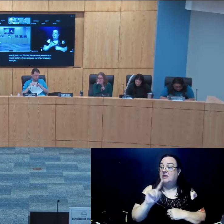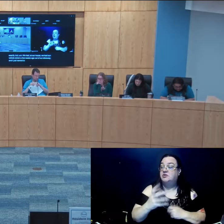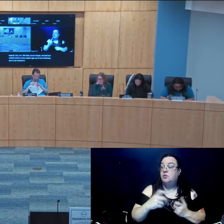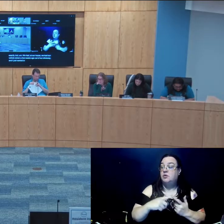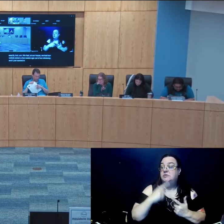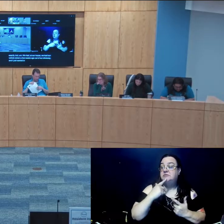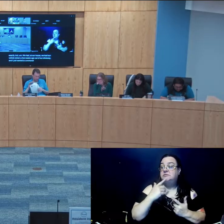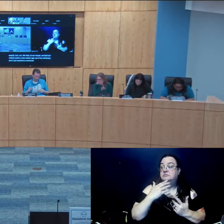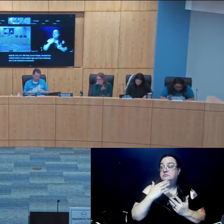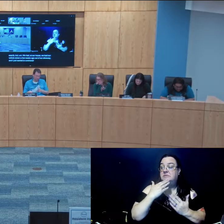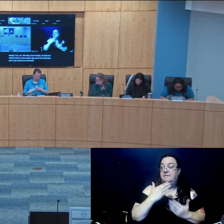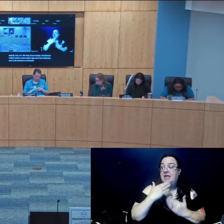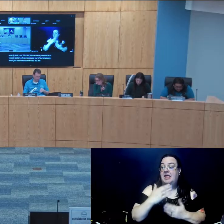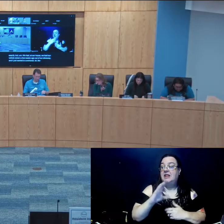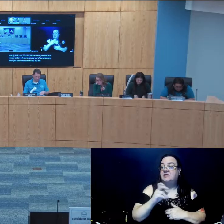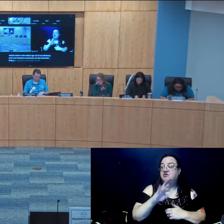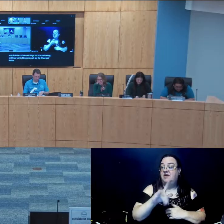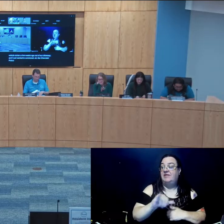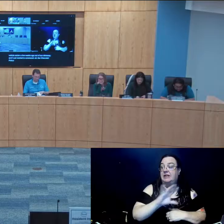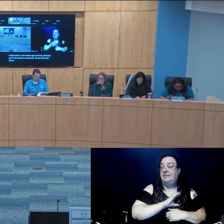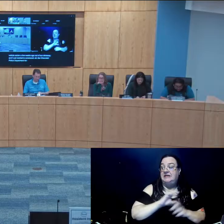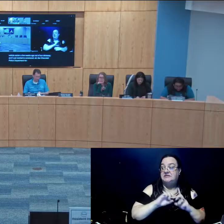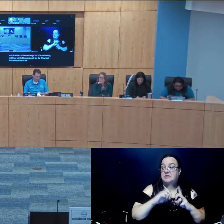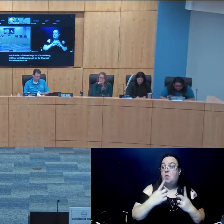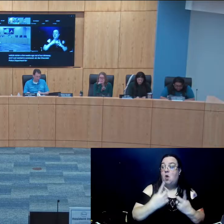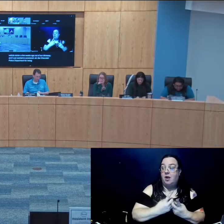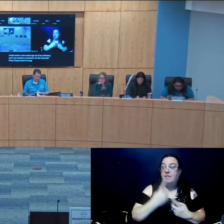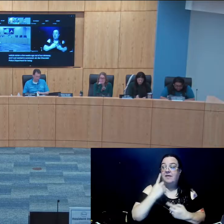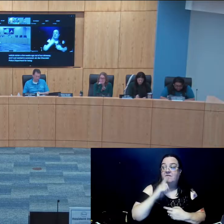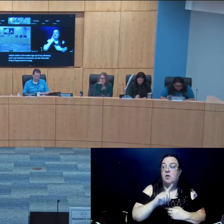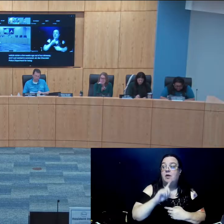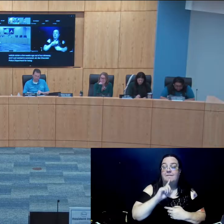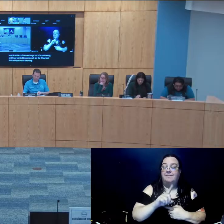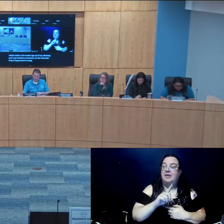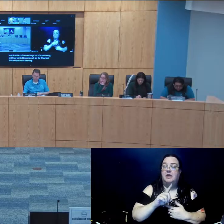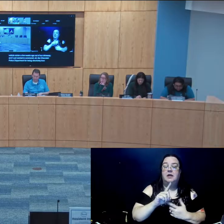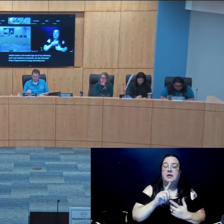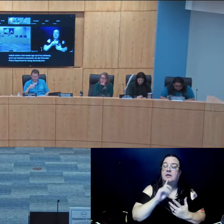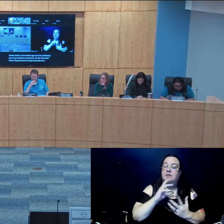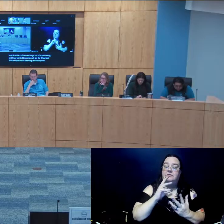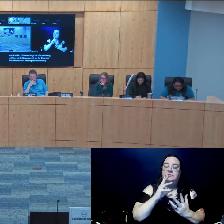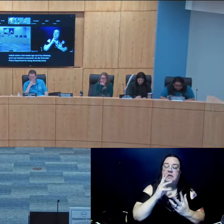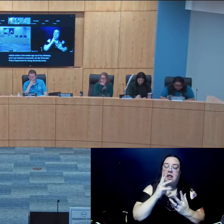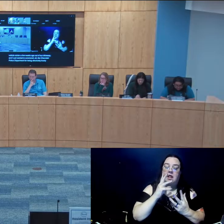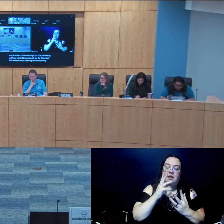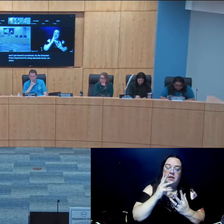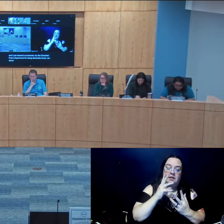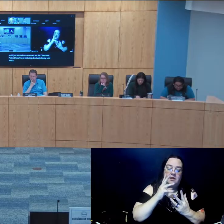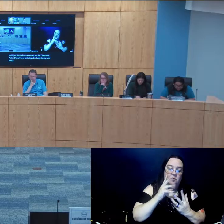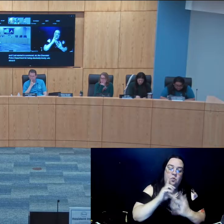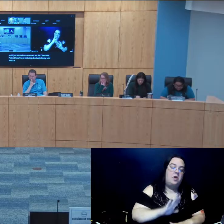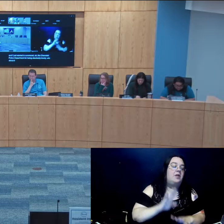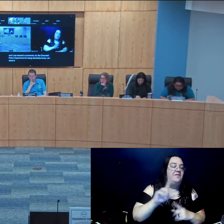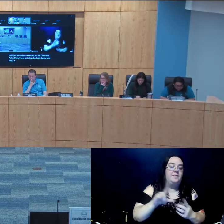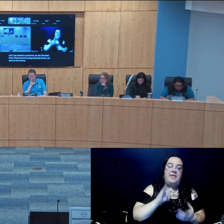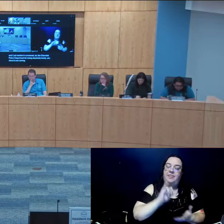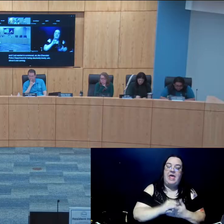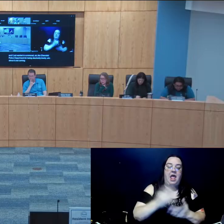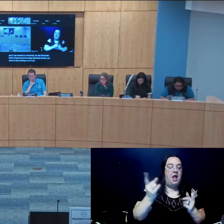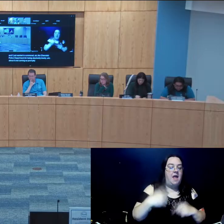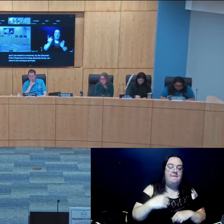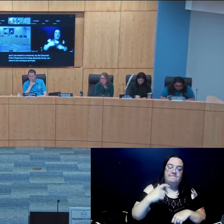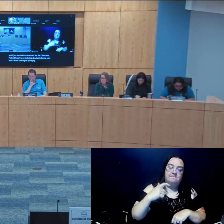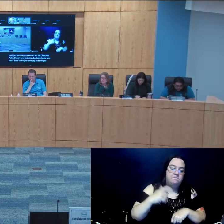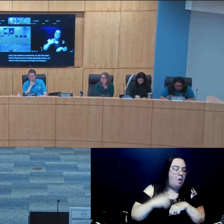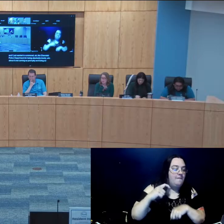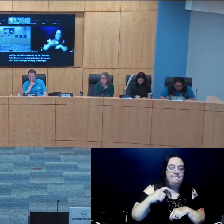commend the Cheverly Police Department for being absolutely lovely about it and coming so promptly and being